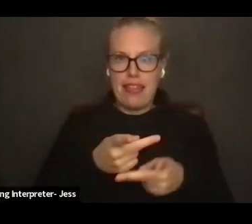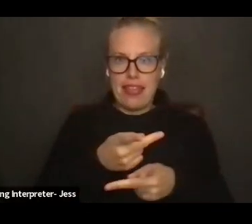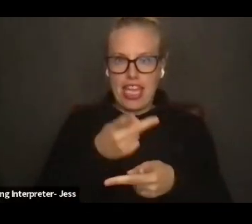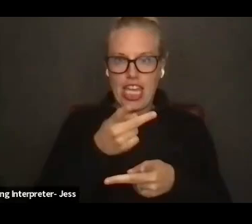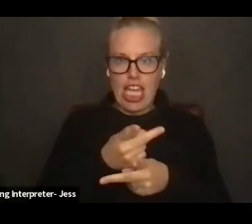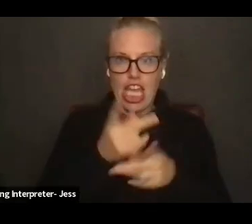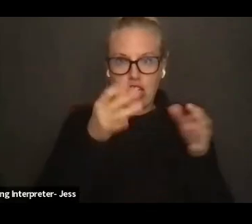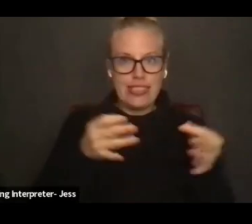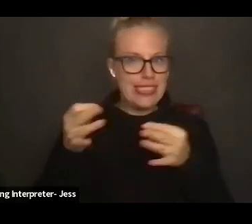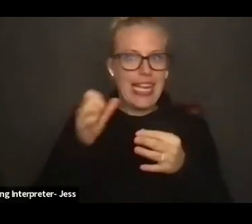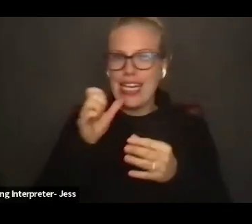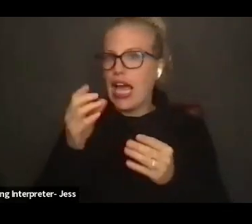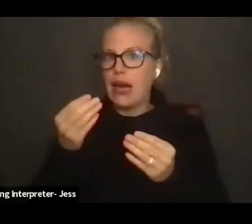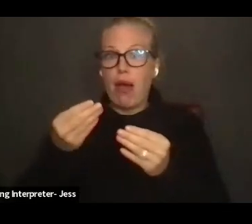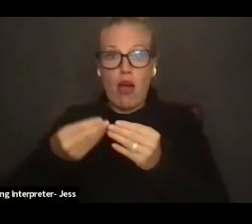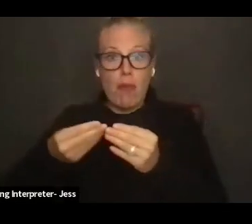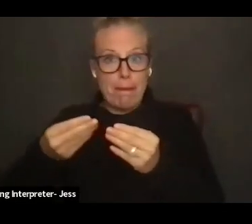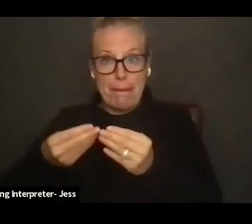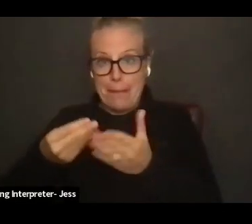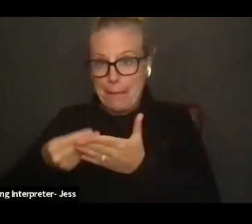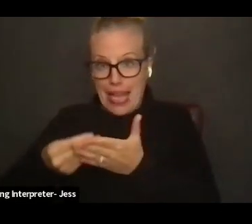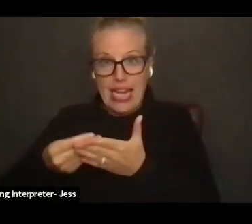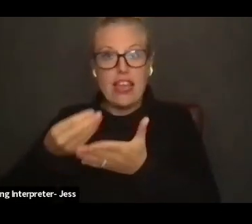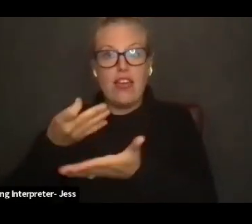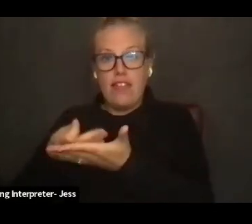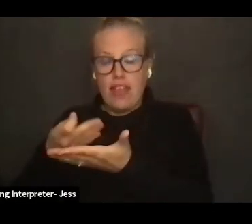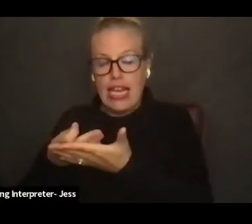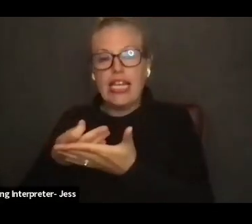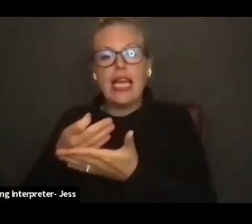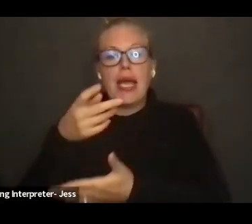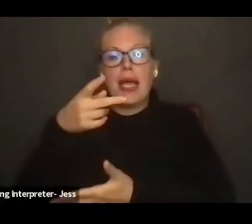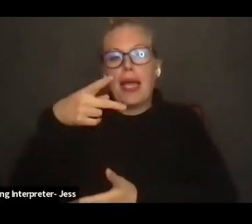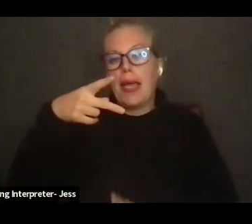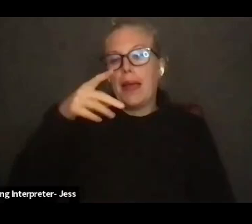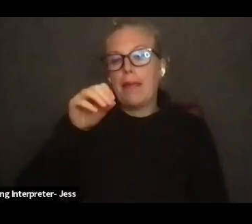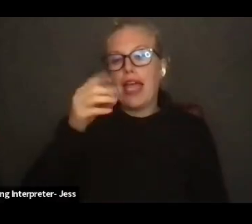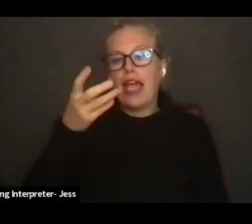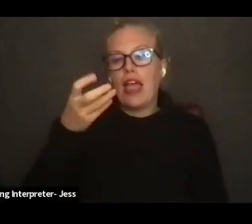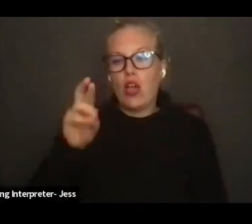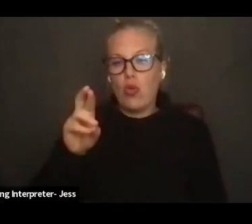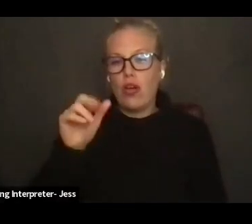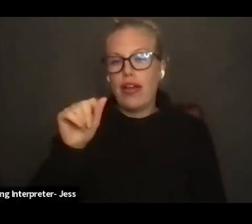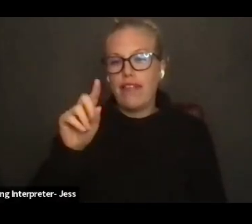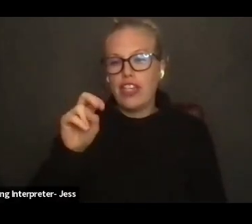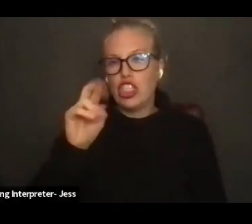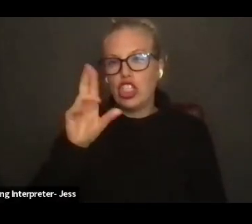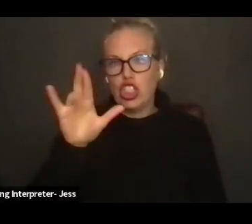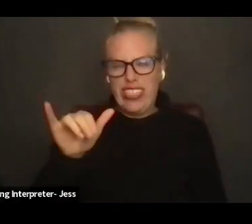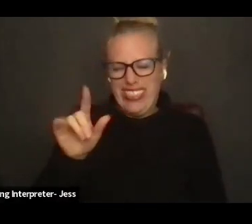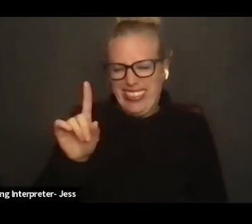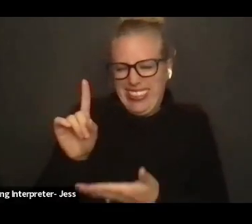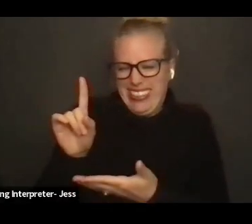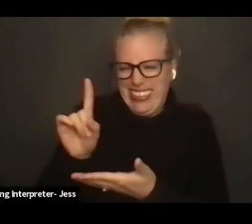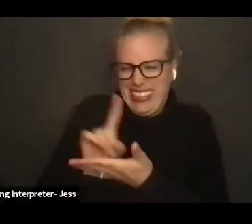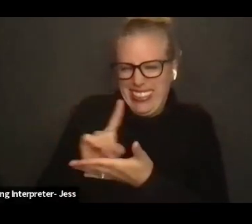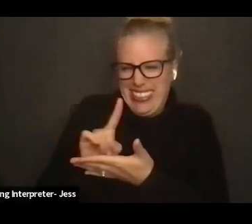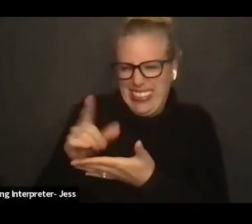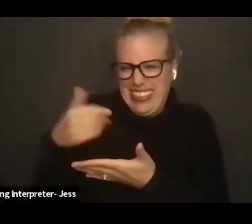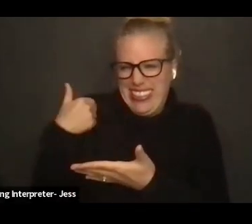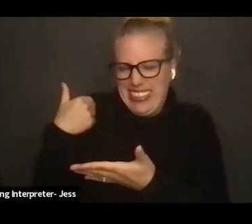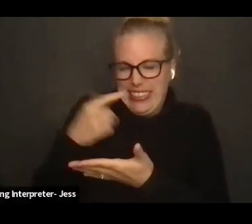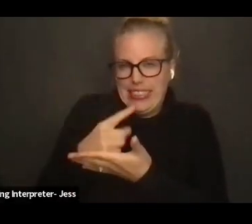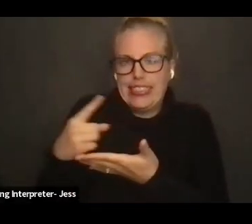decisions, not about money or finances. It would be the power of attorney that I talked about earlier earlier this week